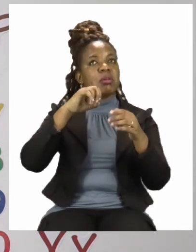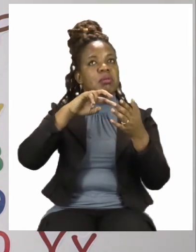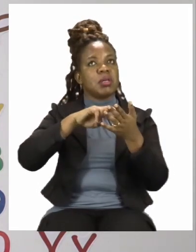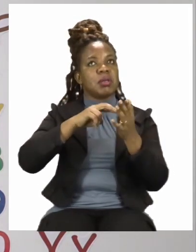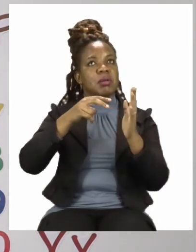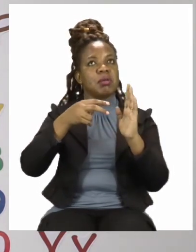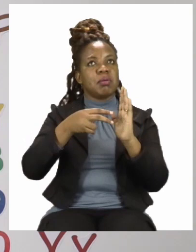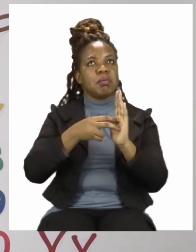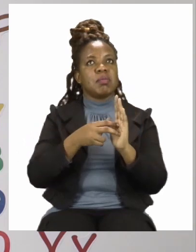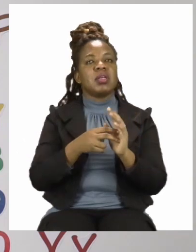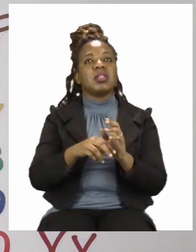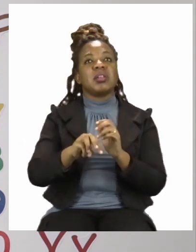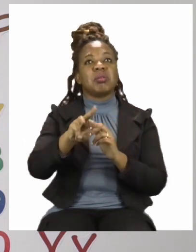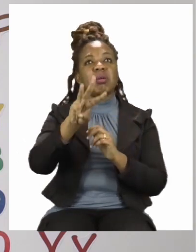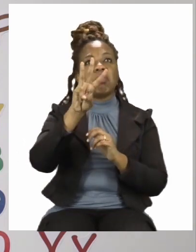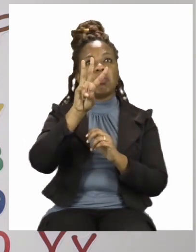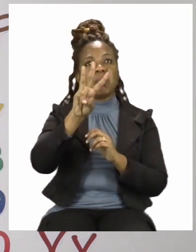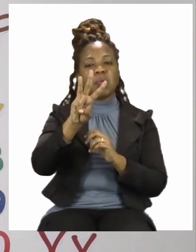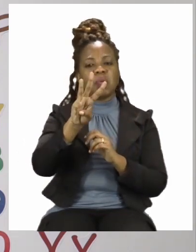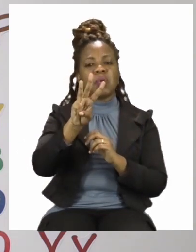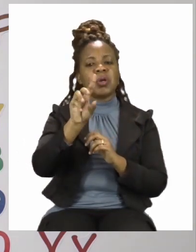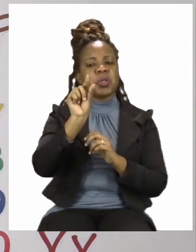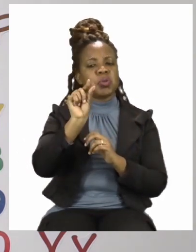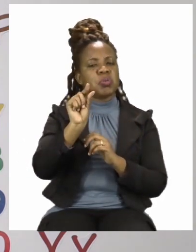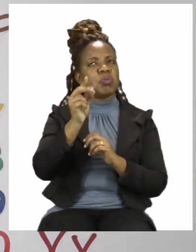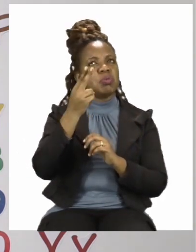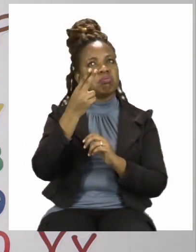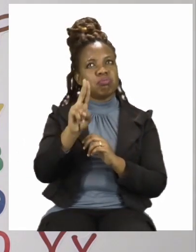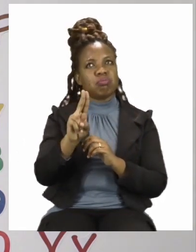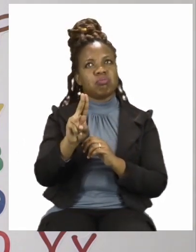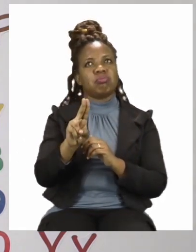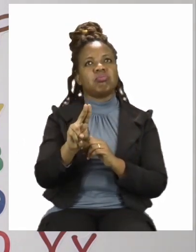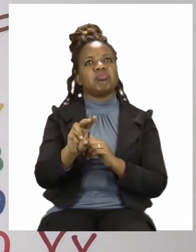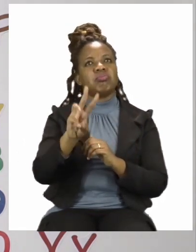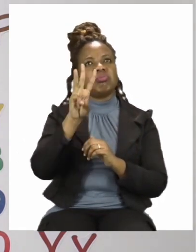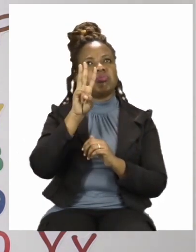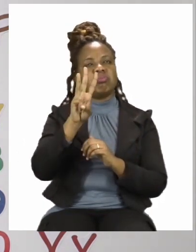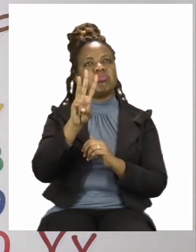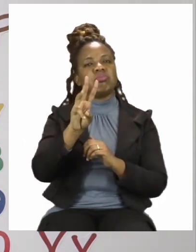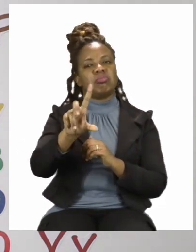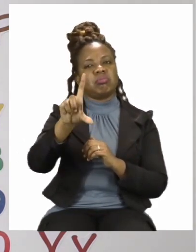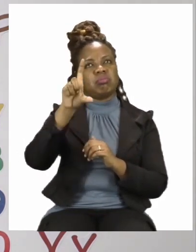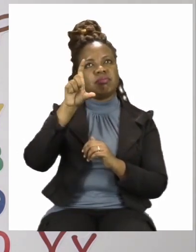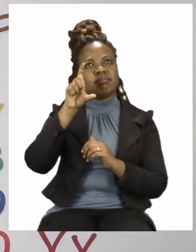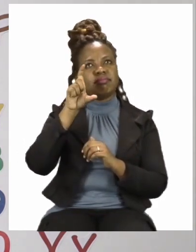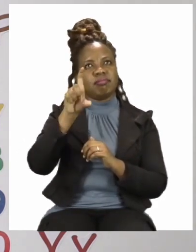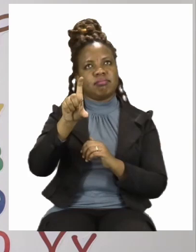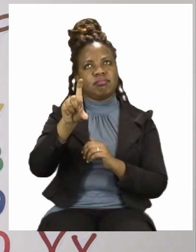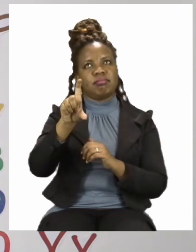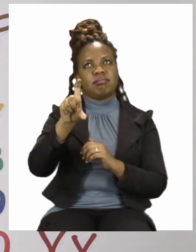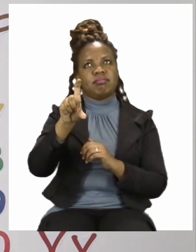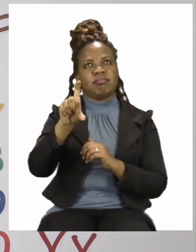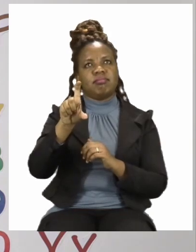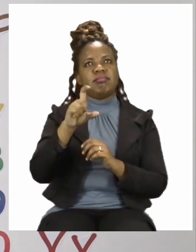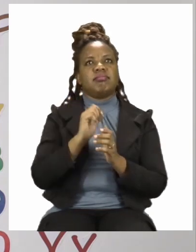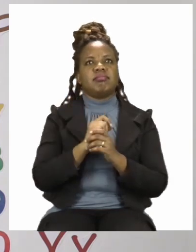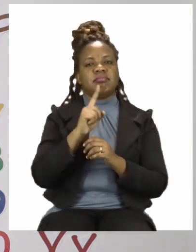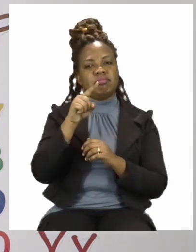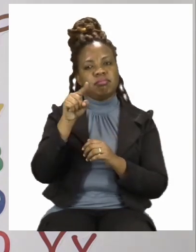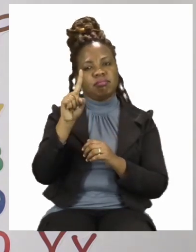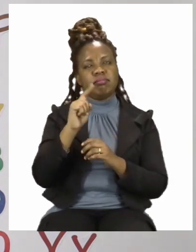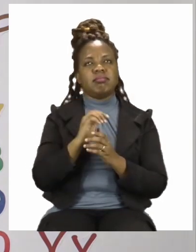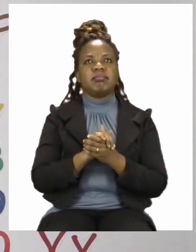to also erase the W here, and then we're going to put a capital letter W